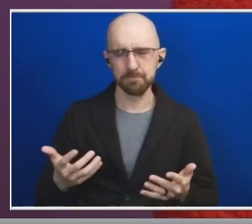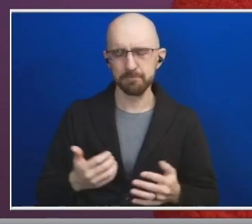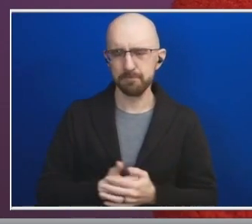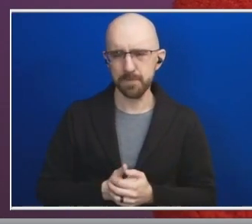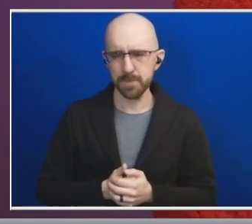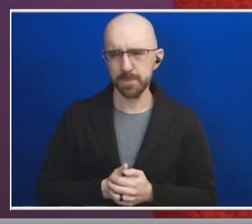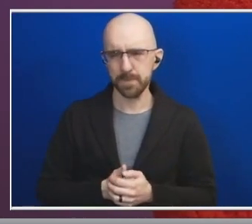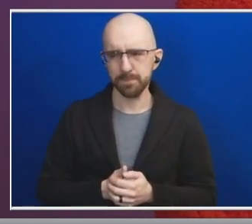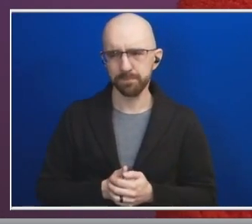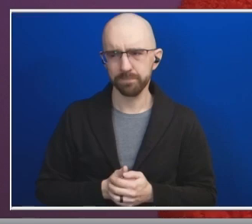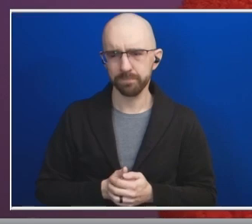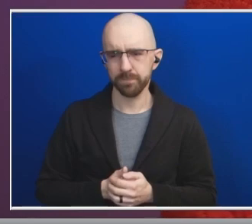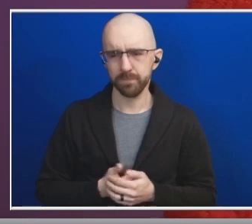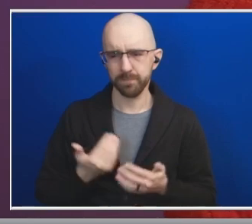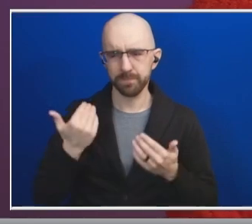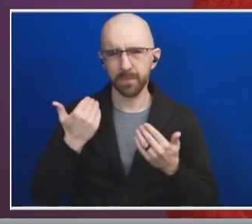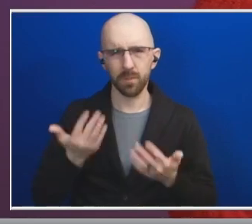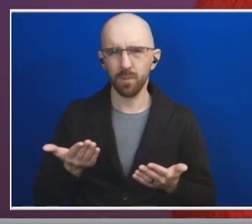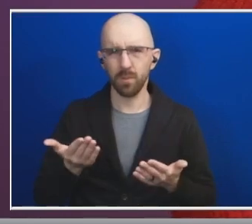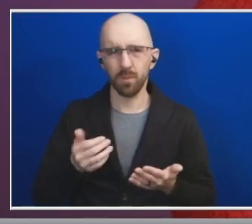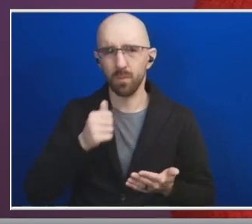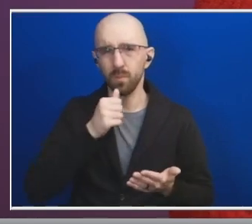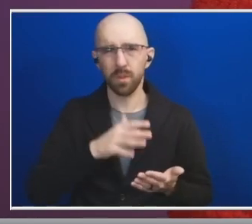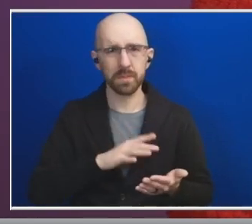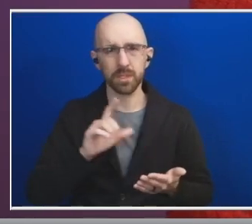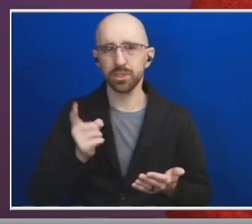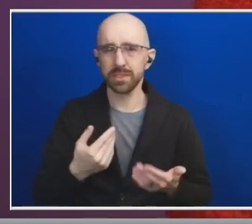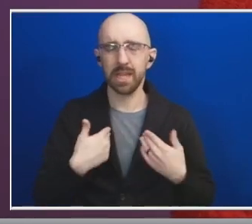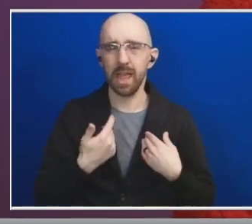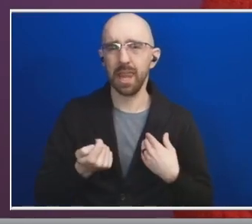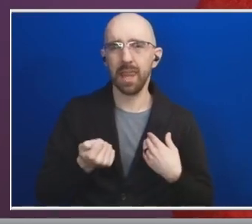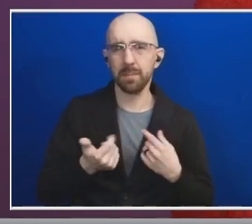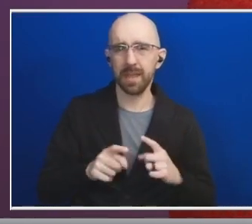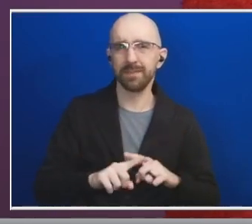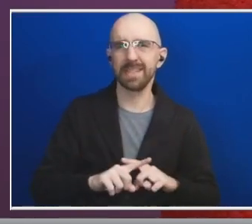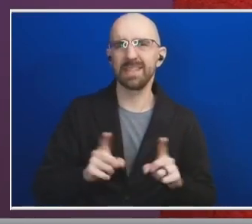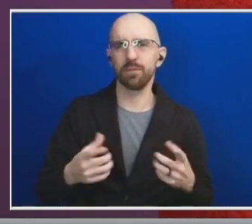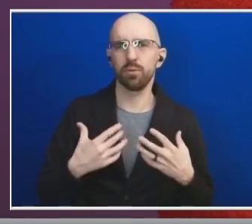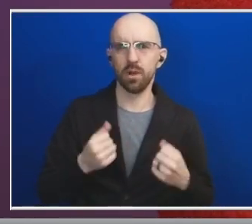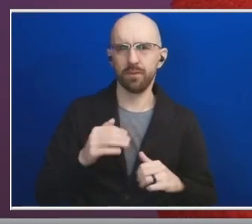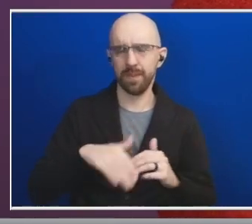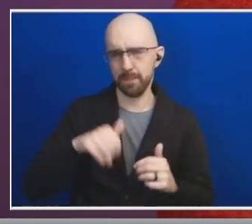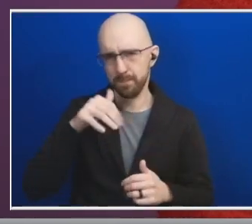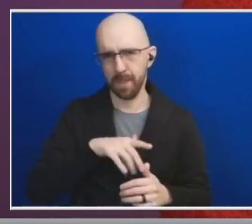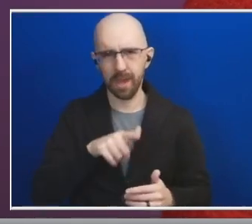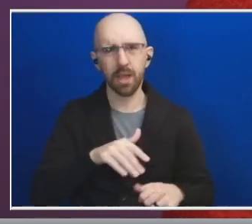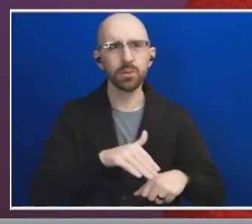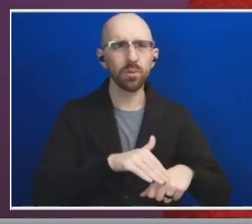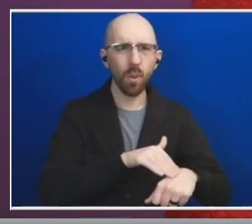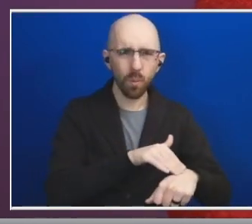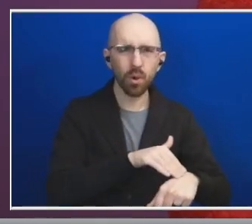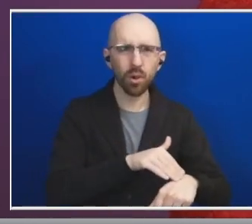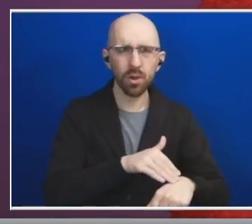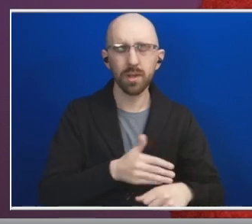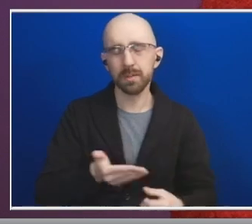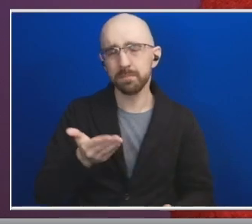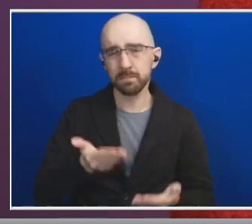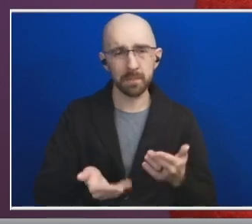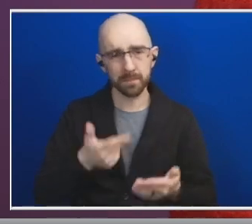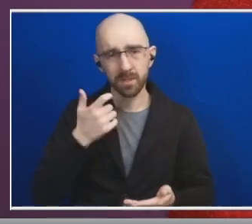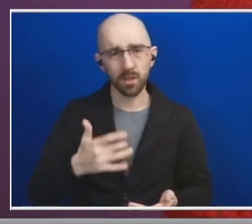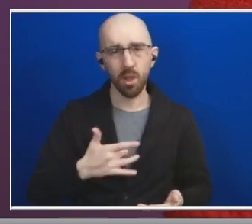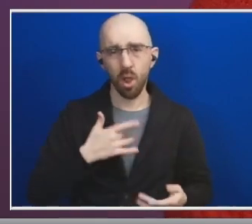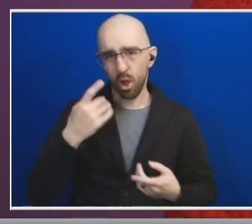I don't know, the women just had a little bit different recovery than men, slower. Maybe it was because their heart disease was